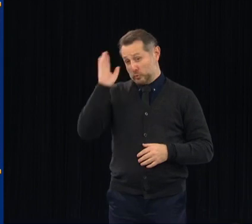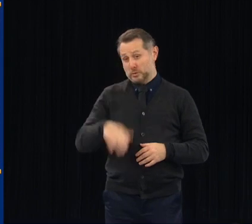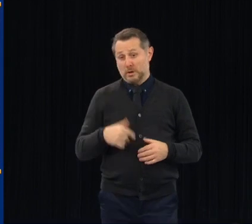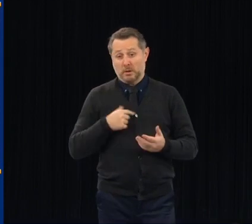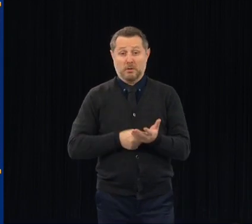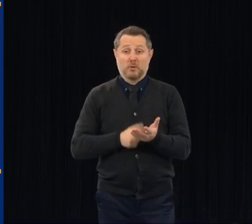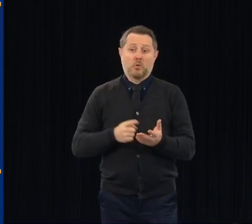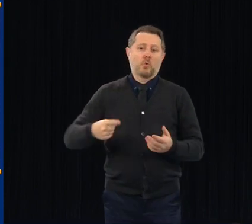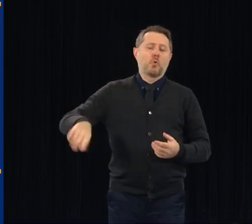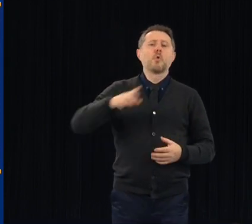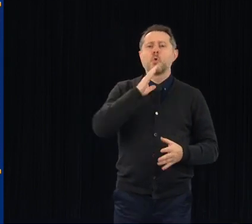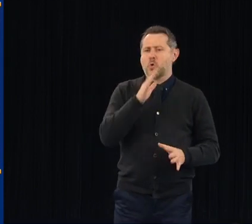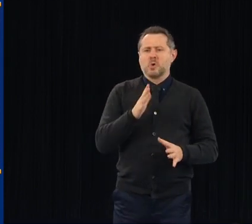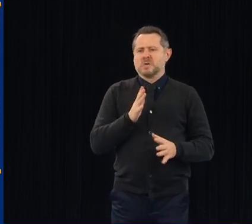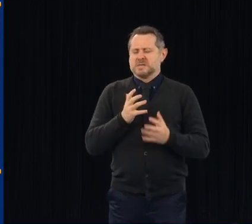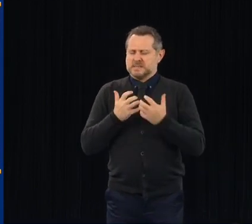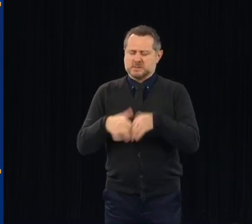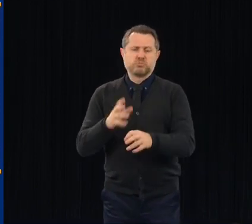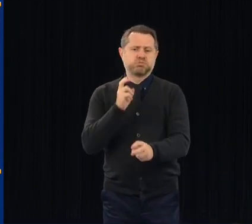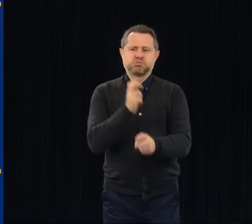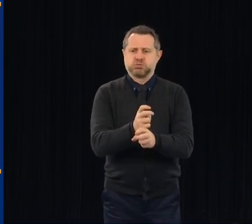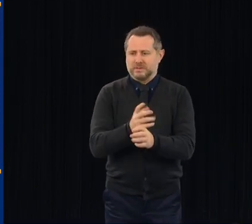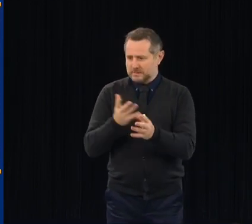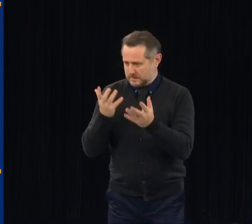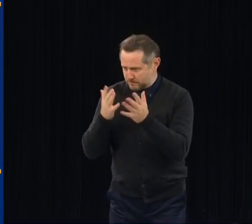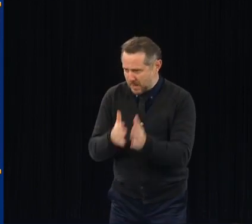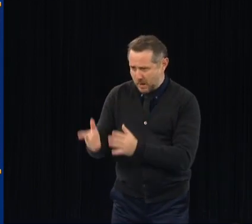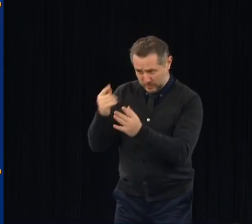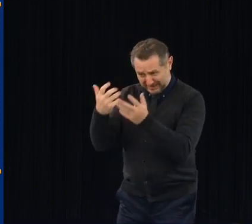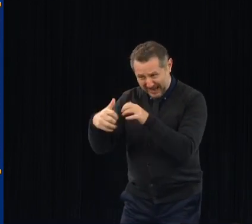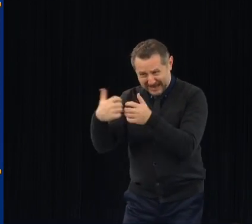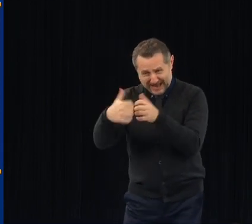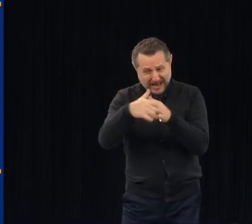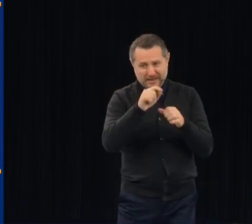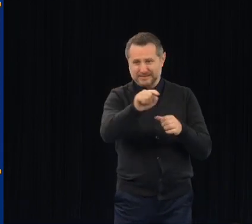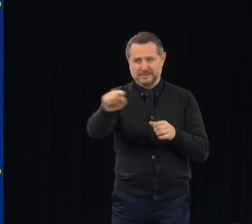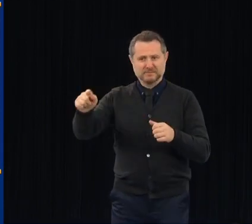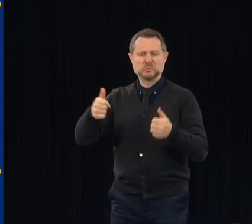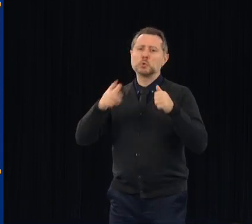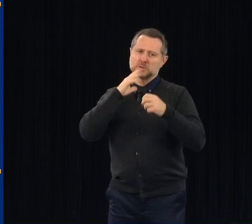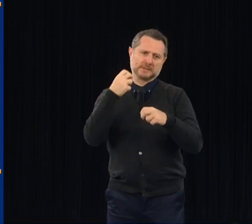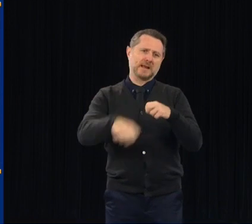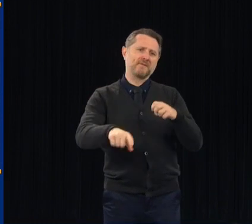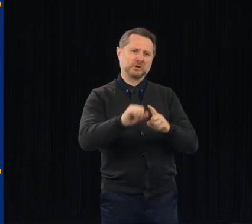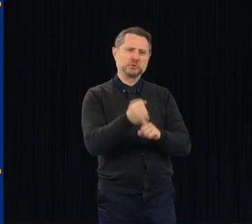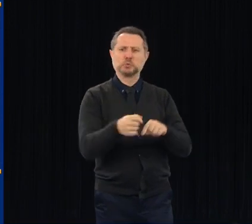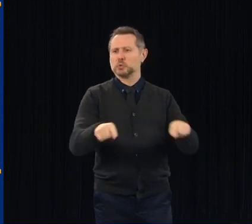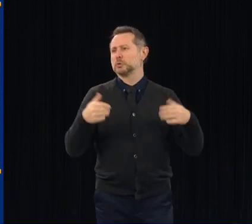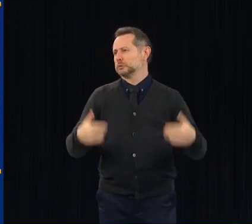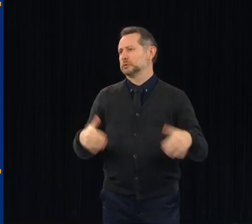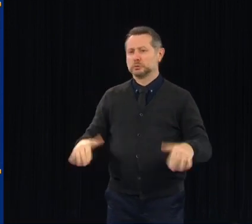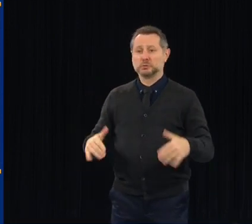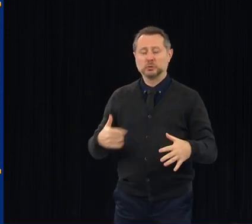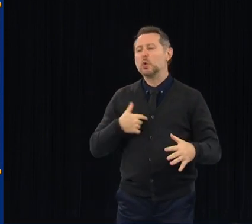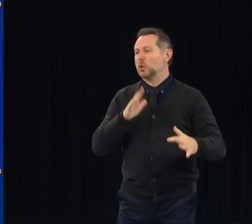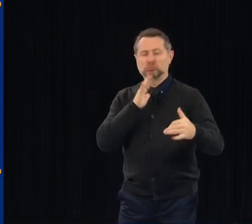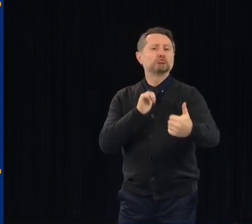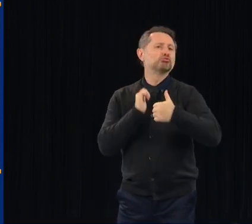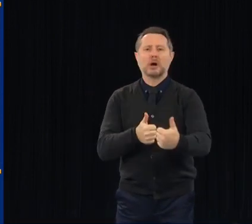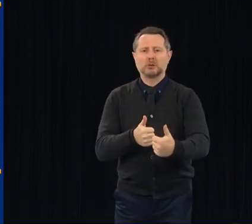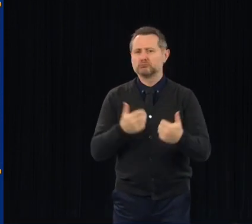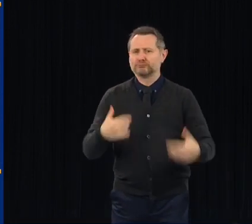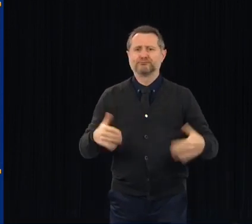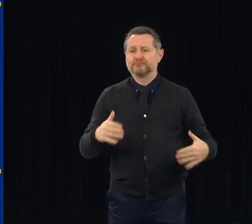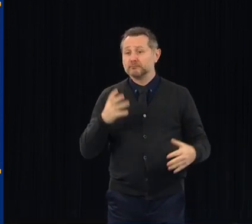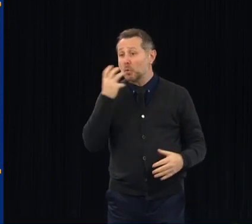things. I get it. I don't enjoy being in this situation. I don't enjoy putting them in this position. I know